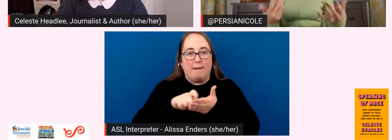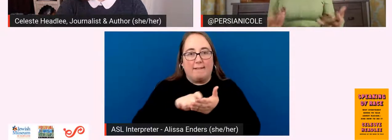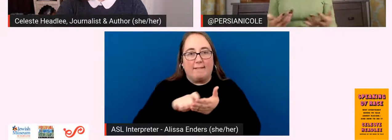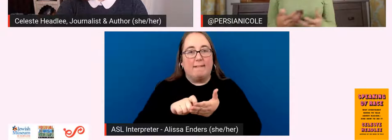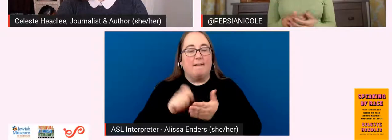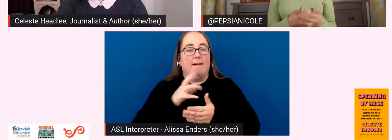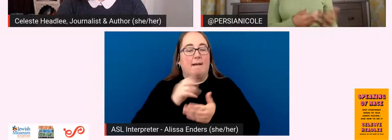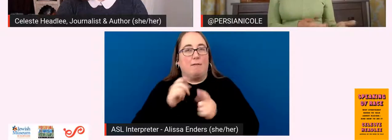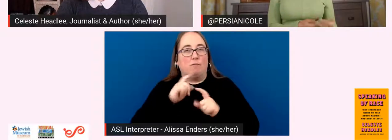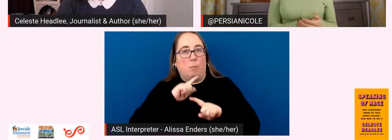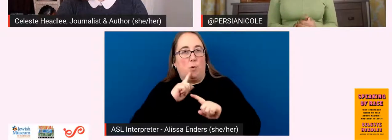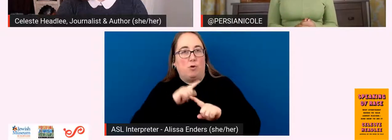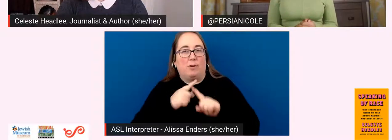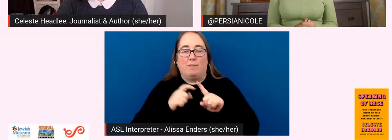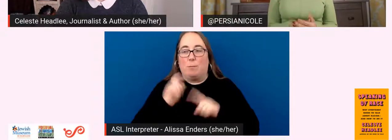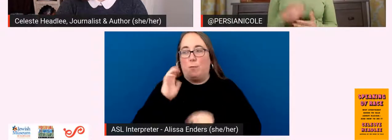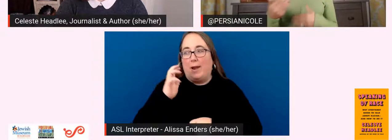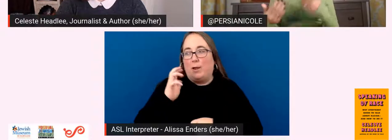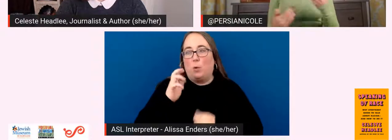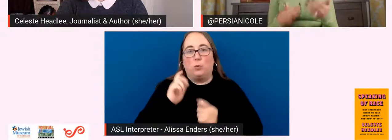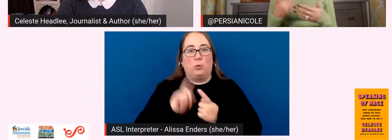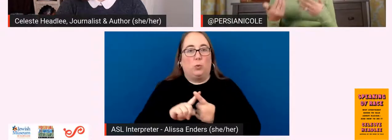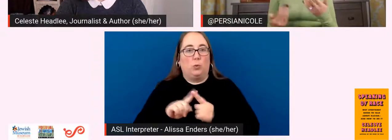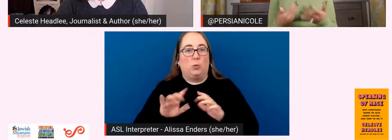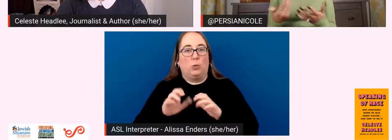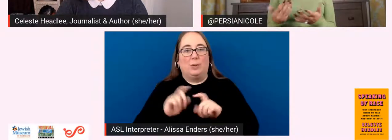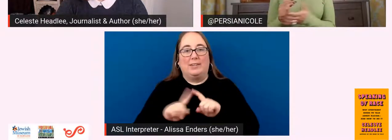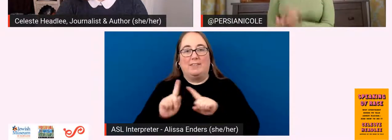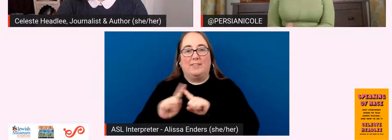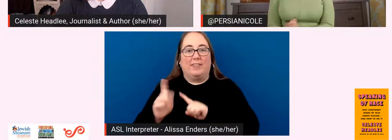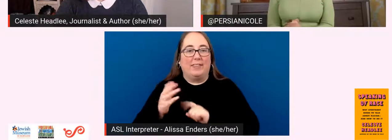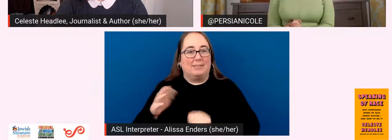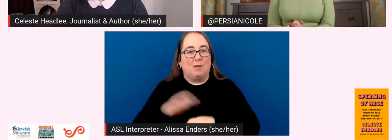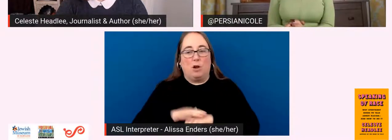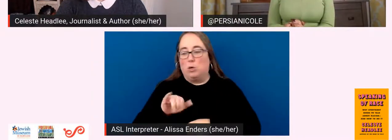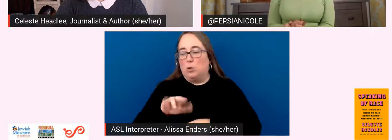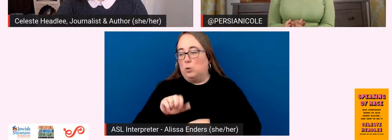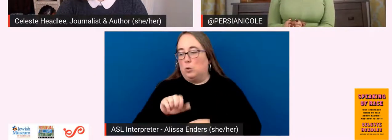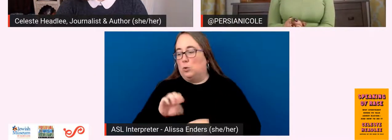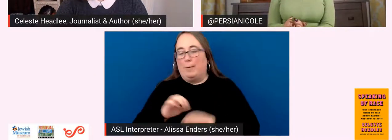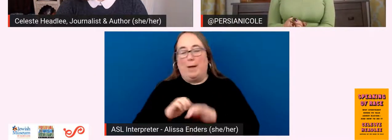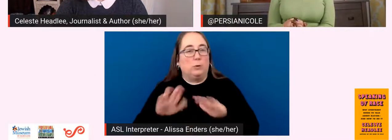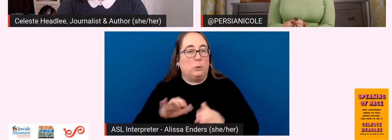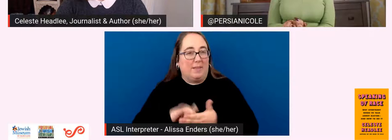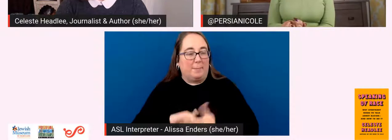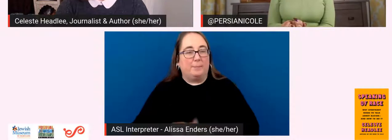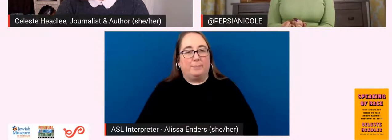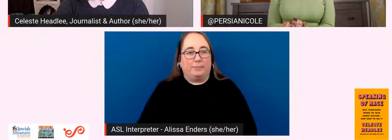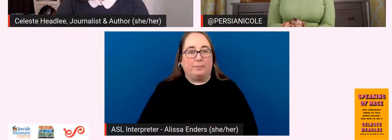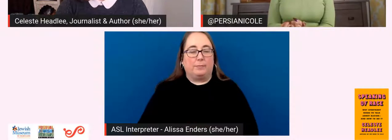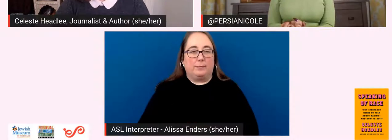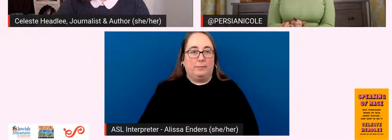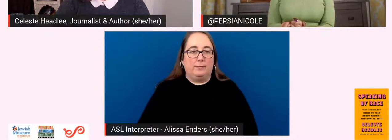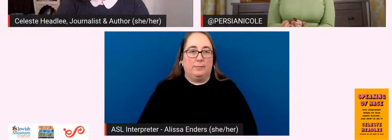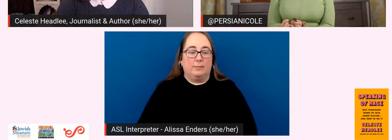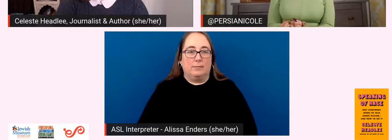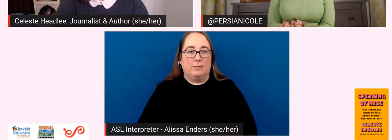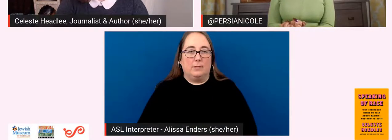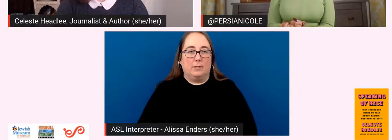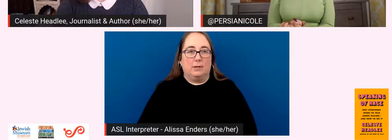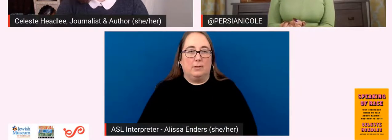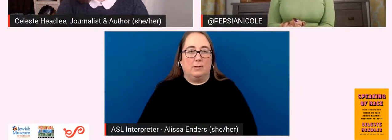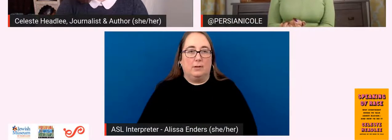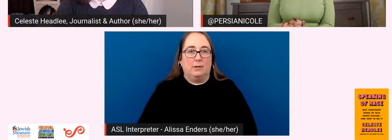know, reporting from radio to just doing different things on YouTube? How were you able to do that? I have a